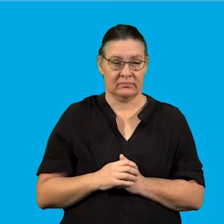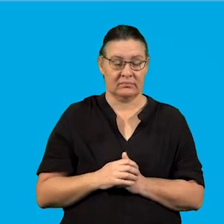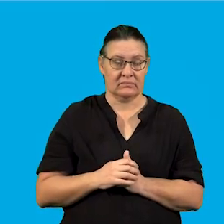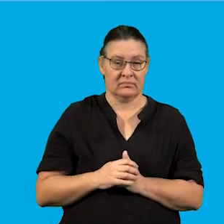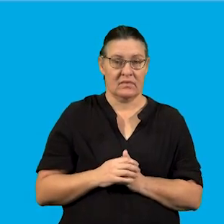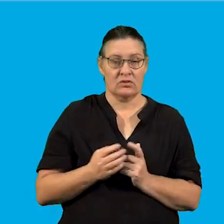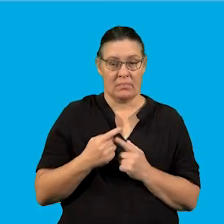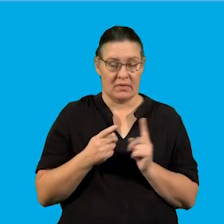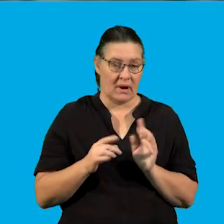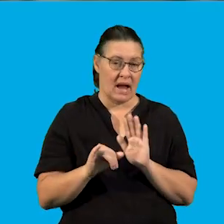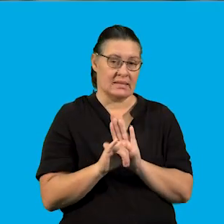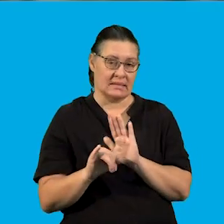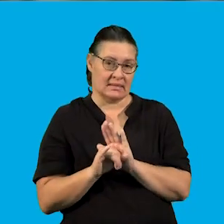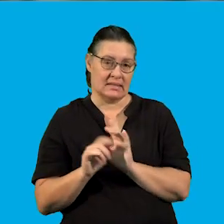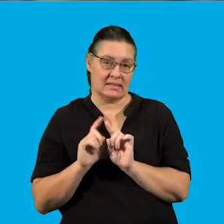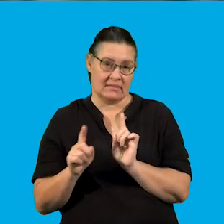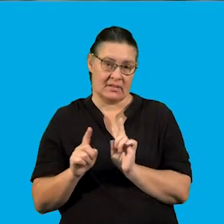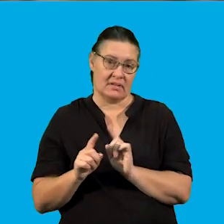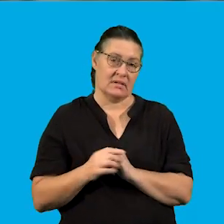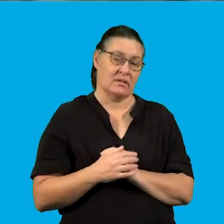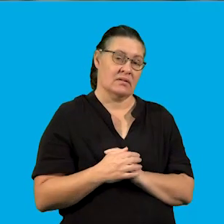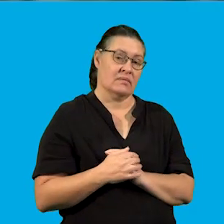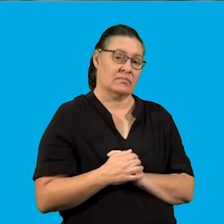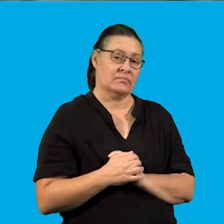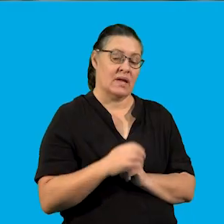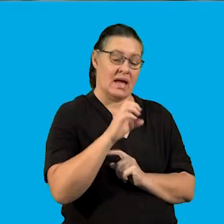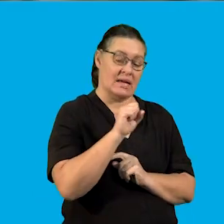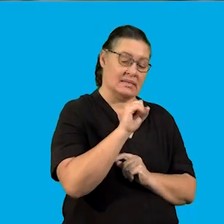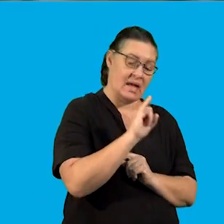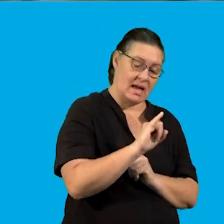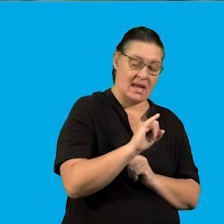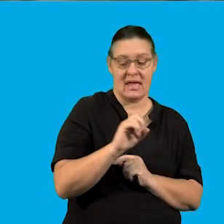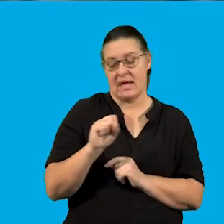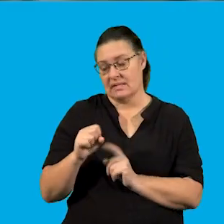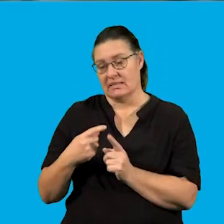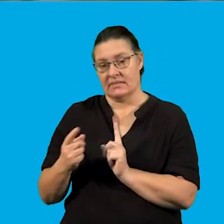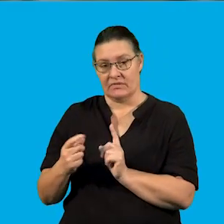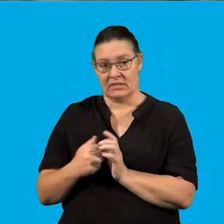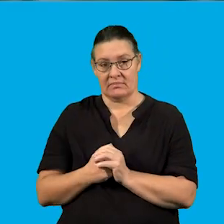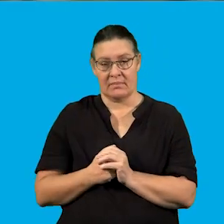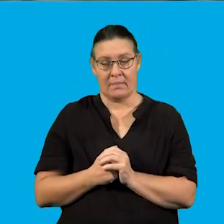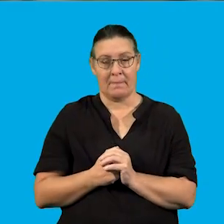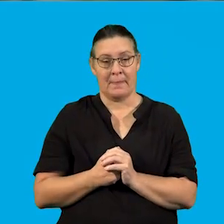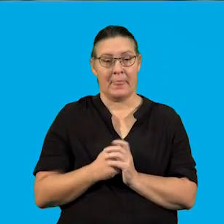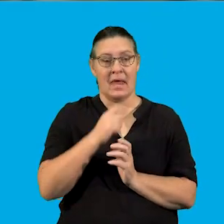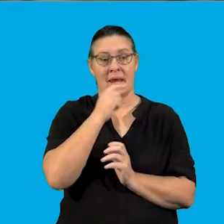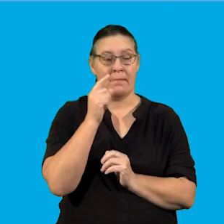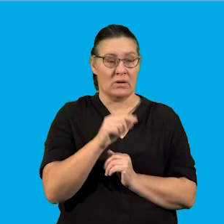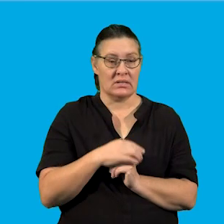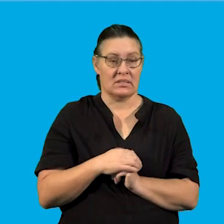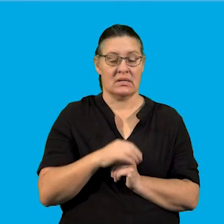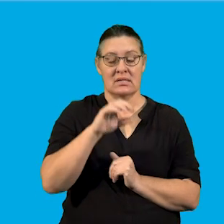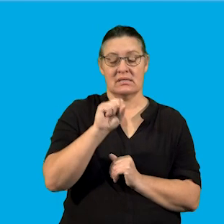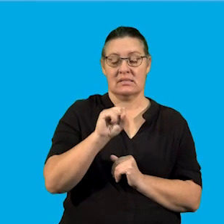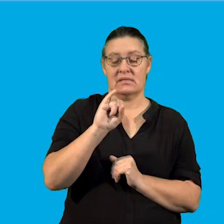2 different elements have different identities, Si and S. And then the name of this particular compound,